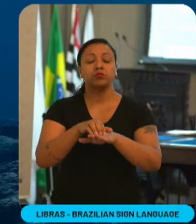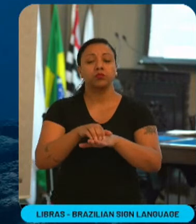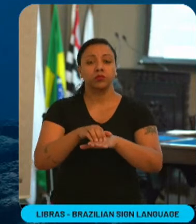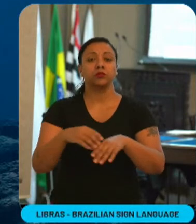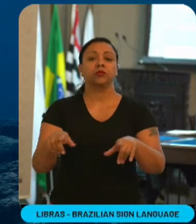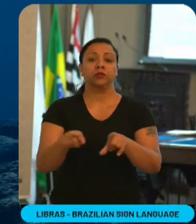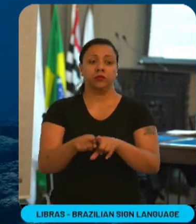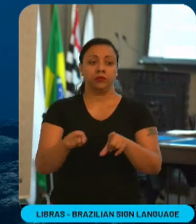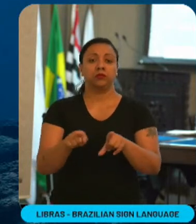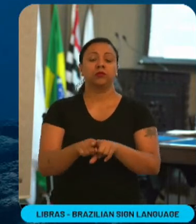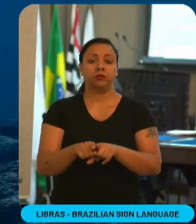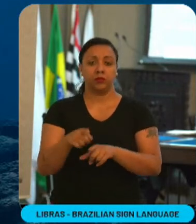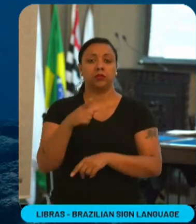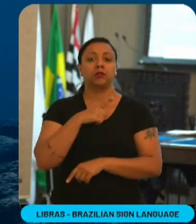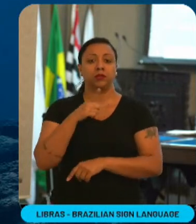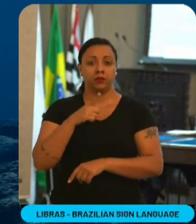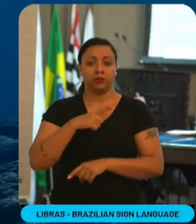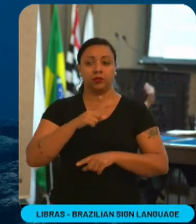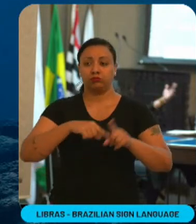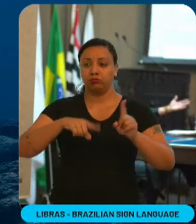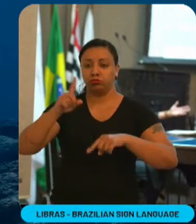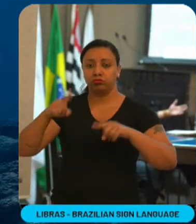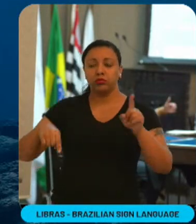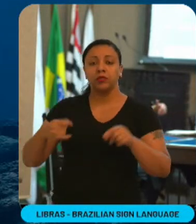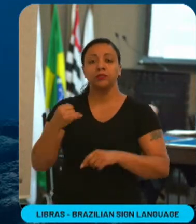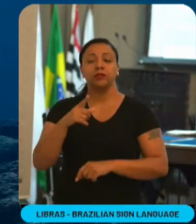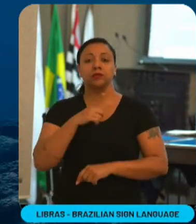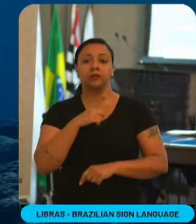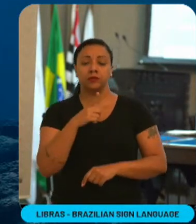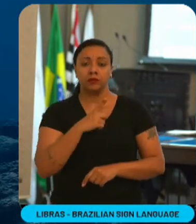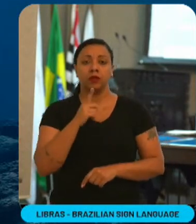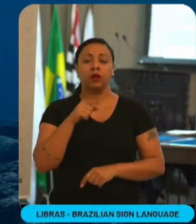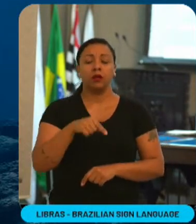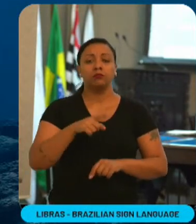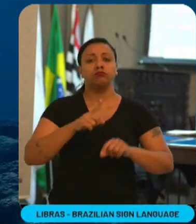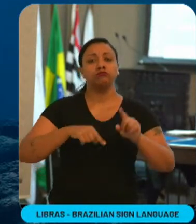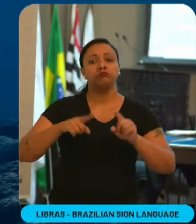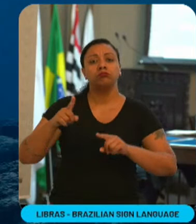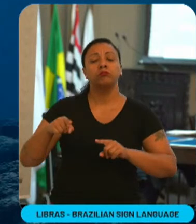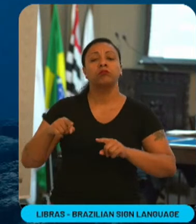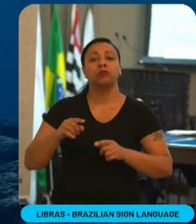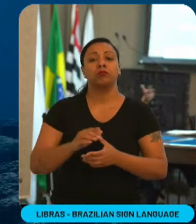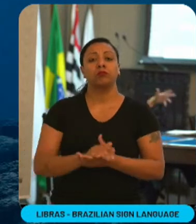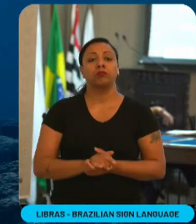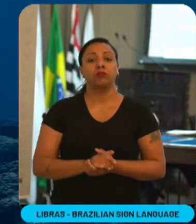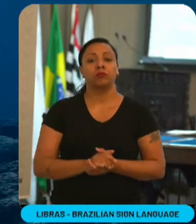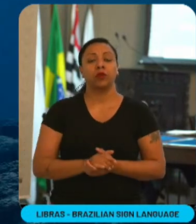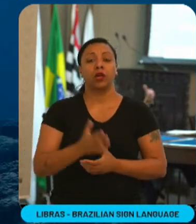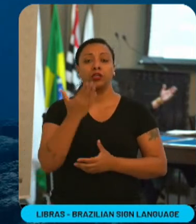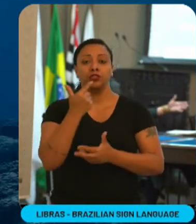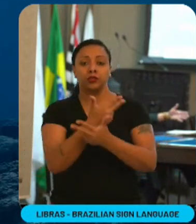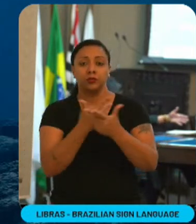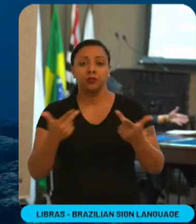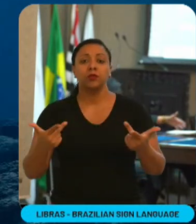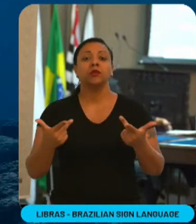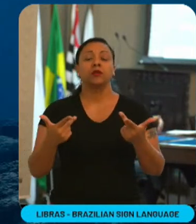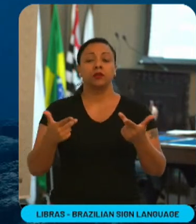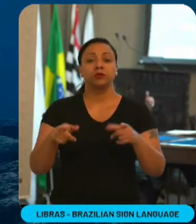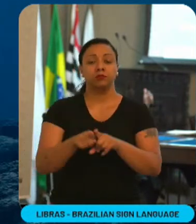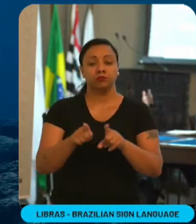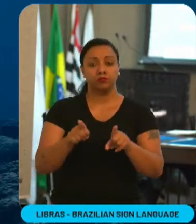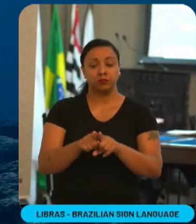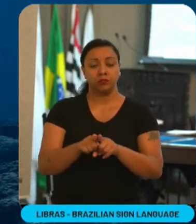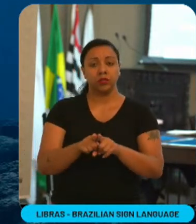William said, because the transport sector also depend on this variation